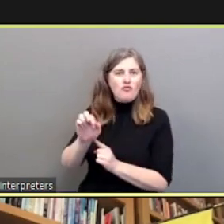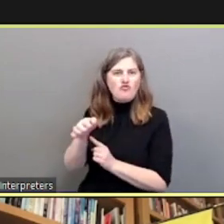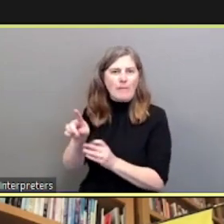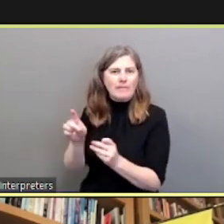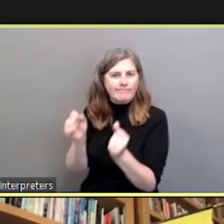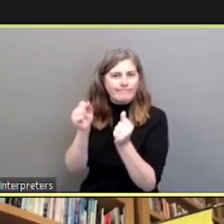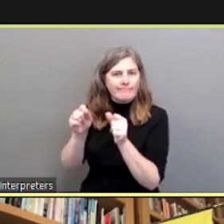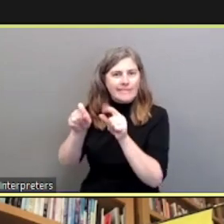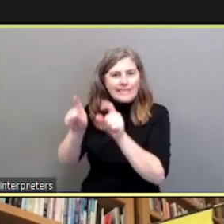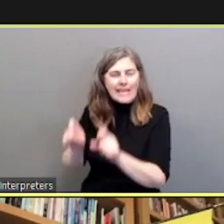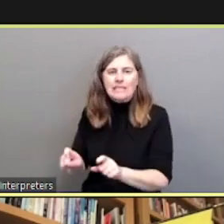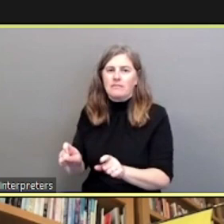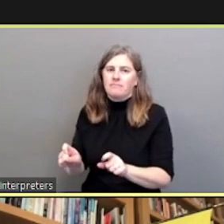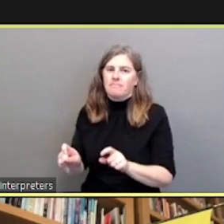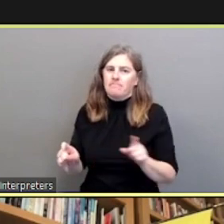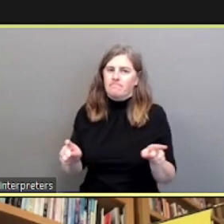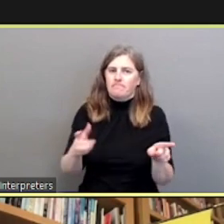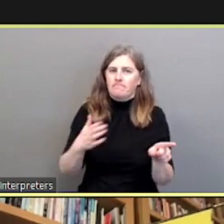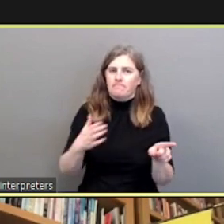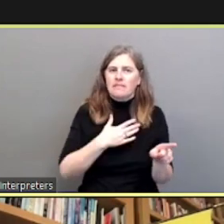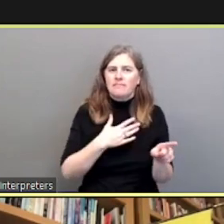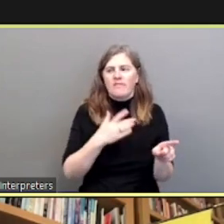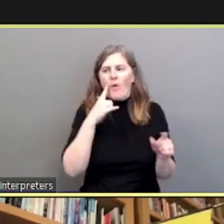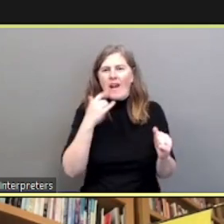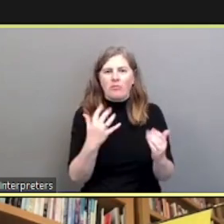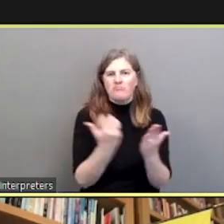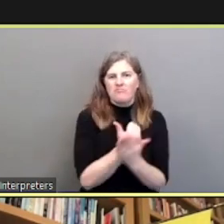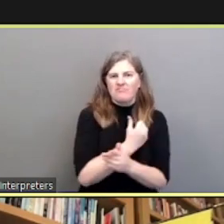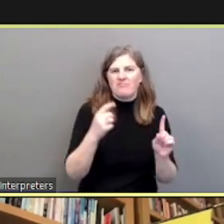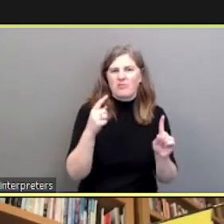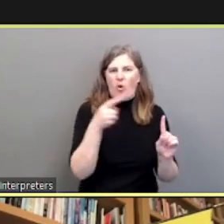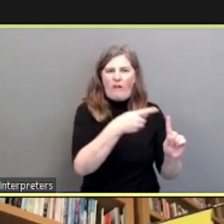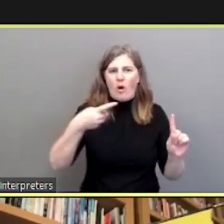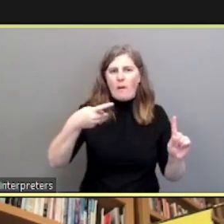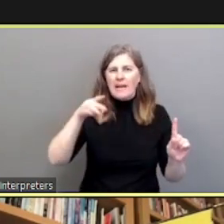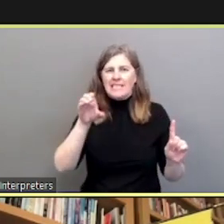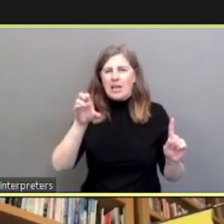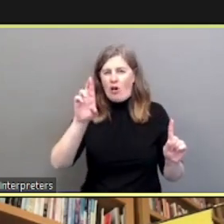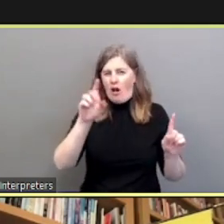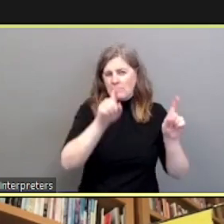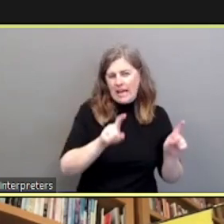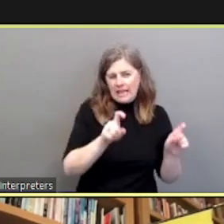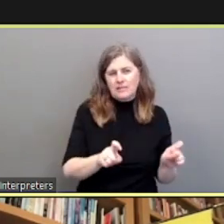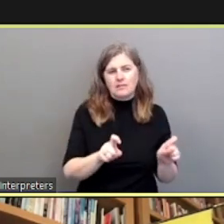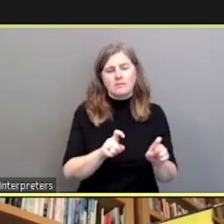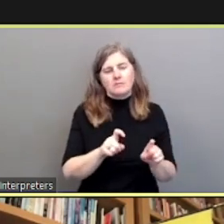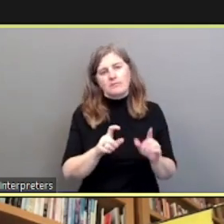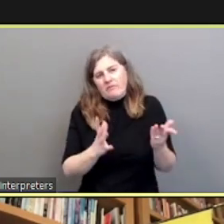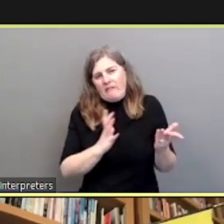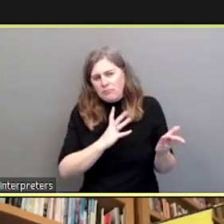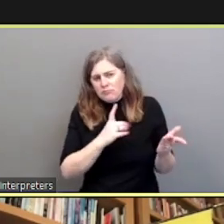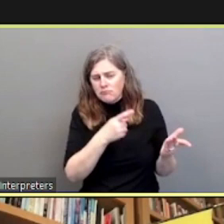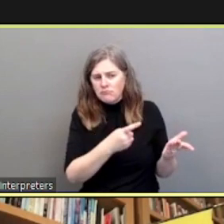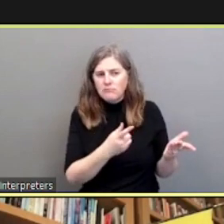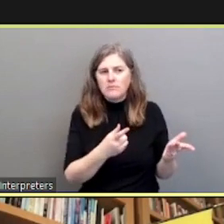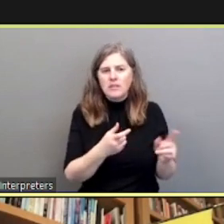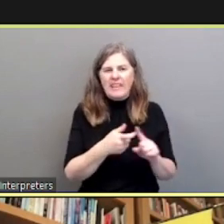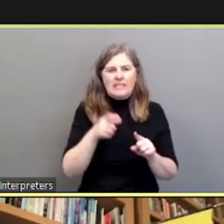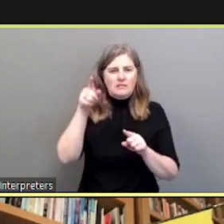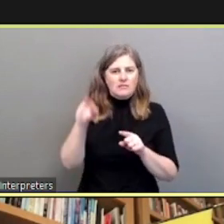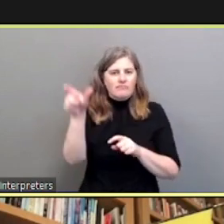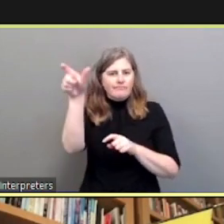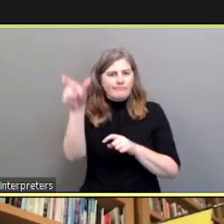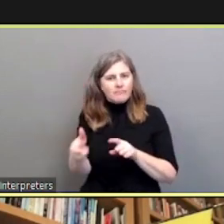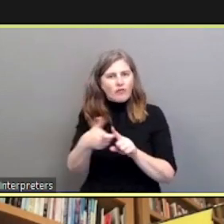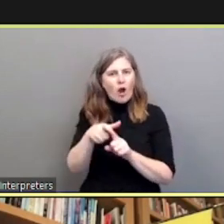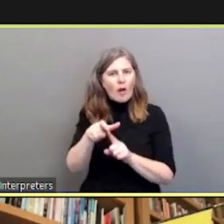please get a PCR test. In the meantime, this is just from a laboratory website,